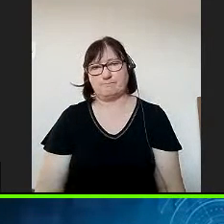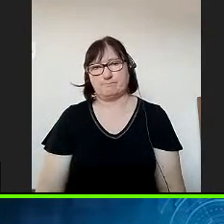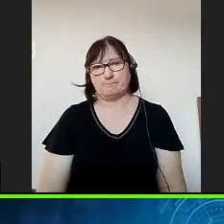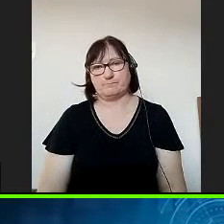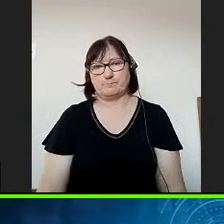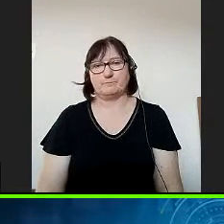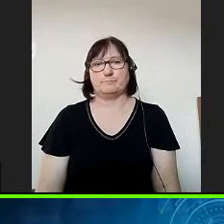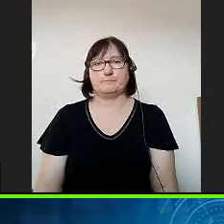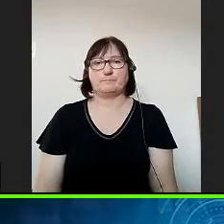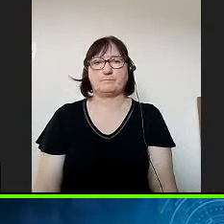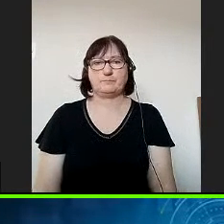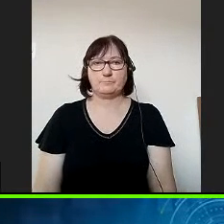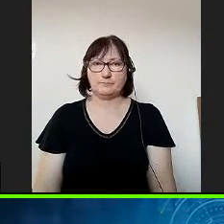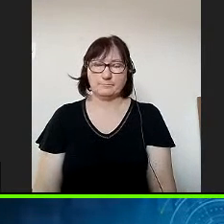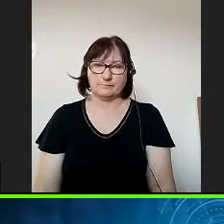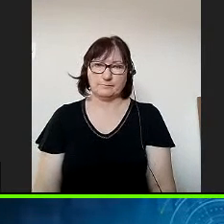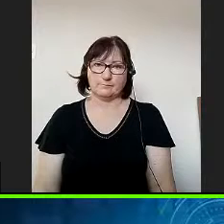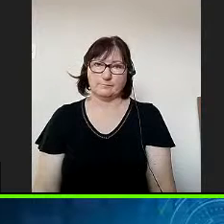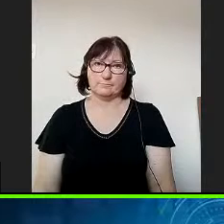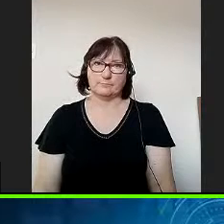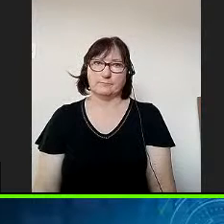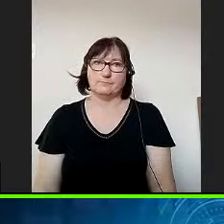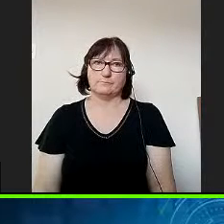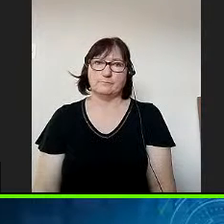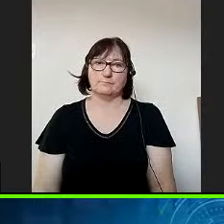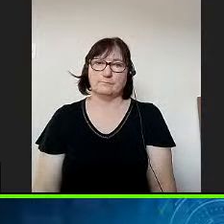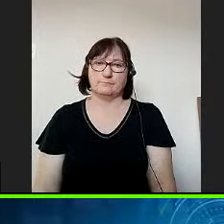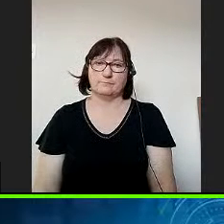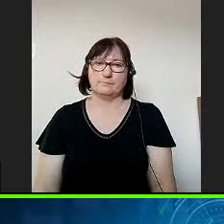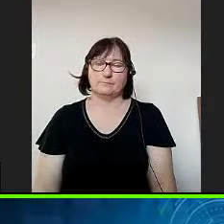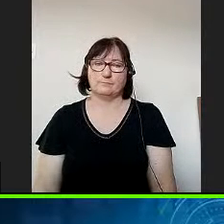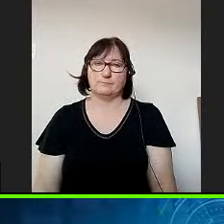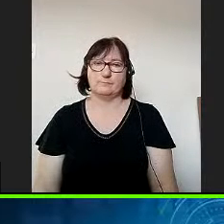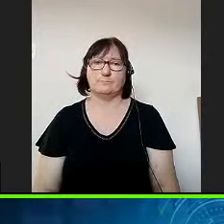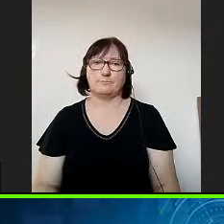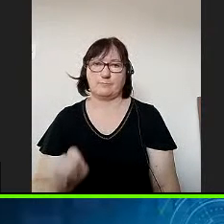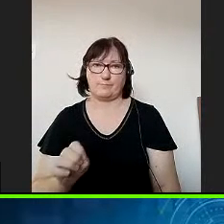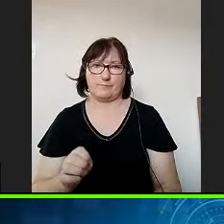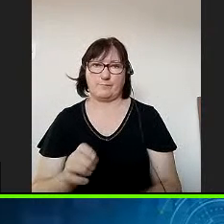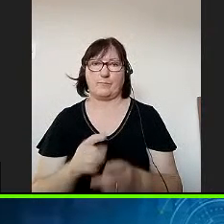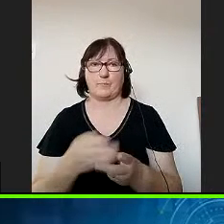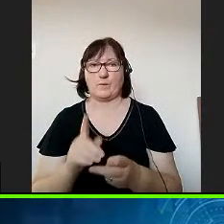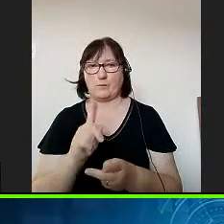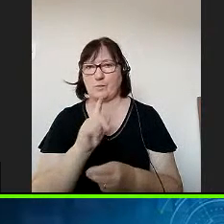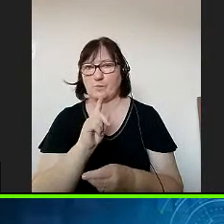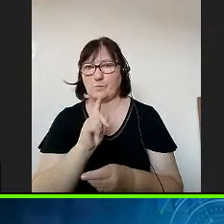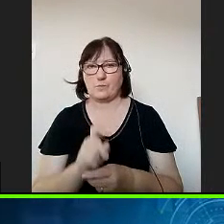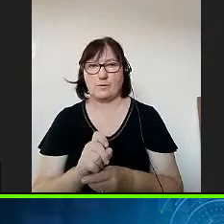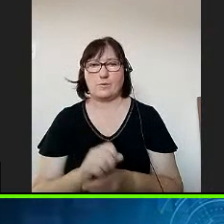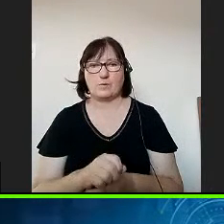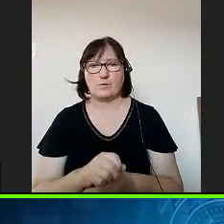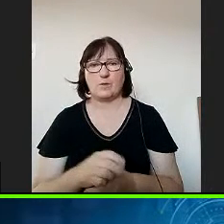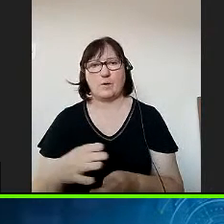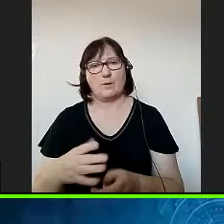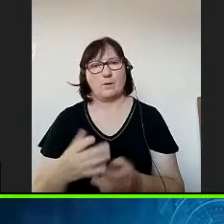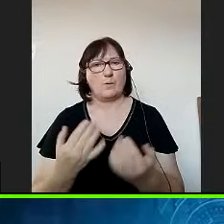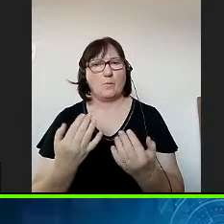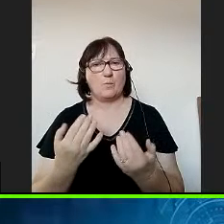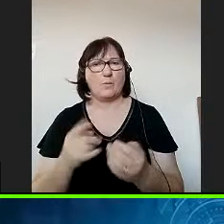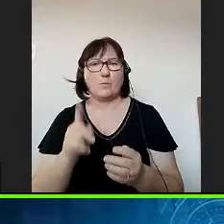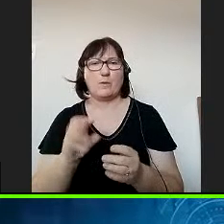The next question is from Eugene, and he's saying, when will SARS start to publish